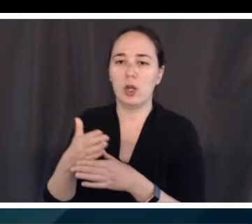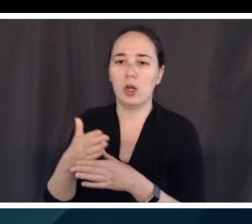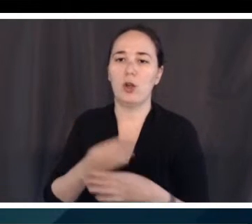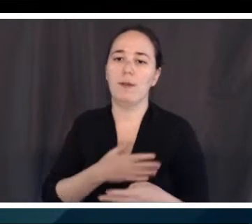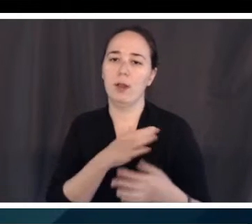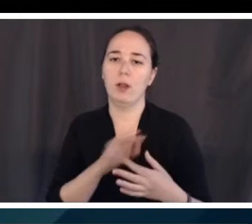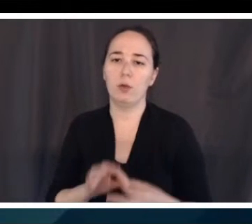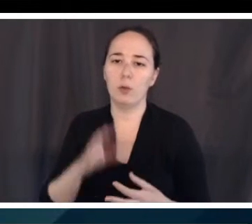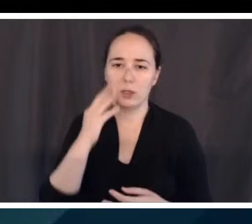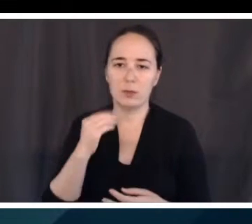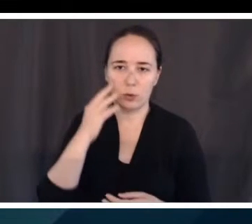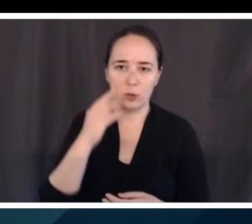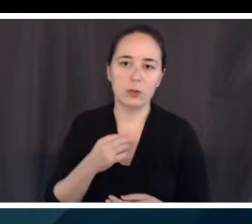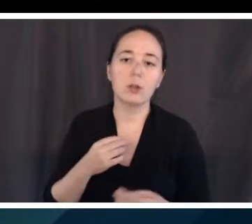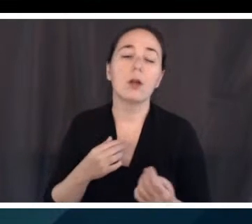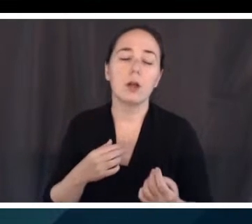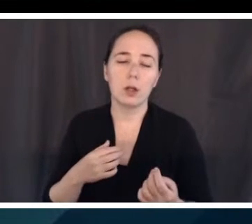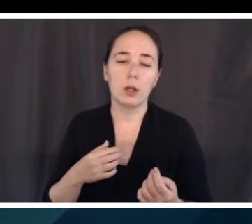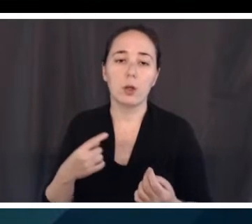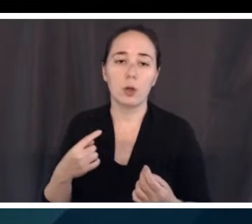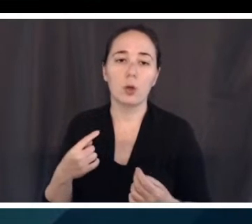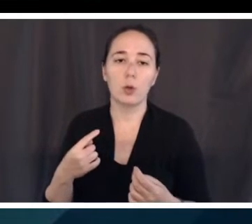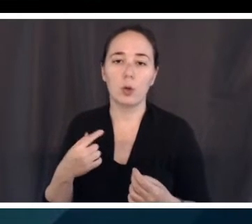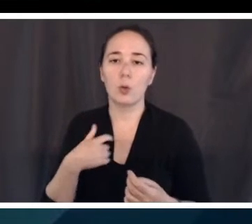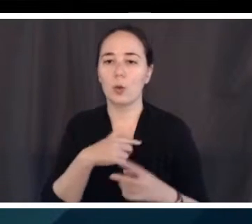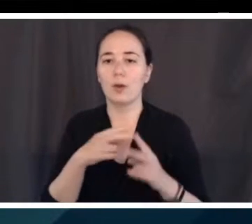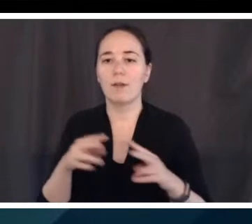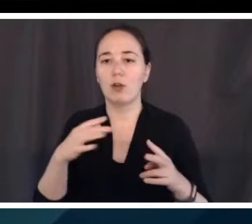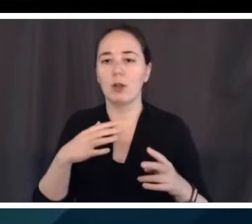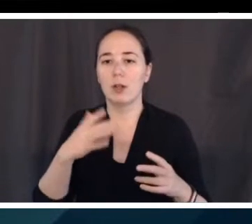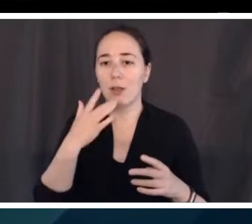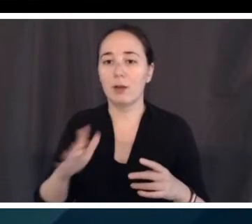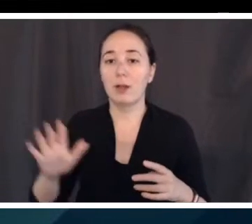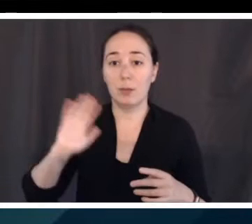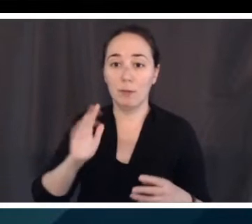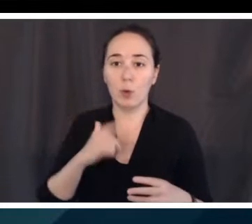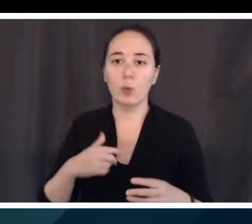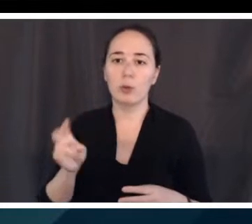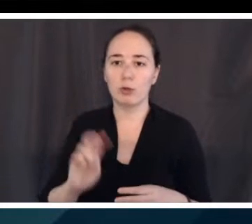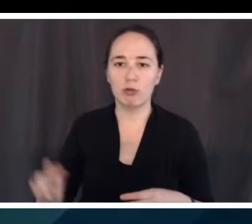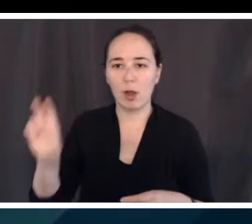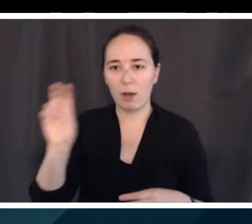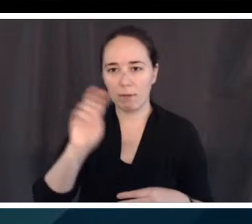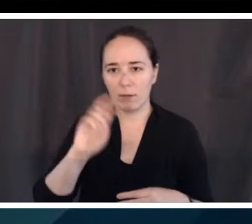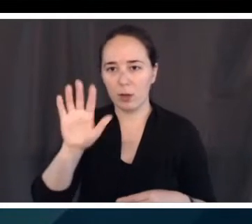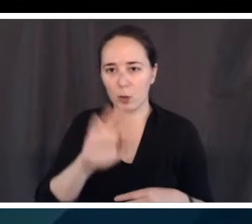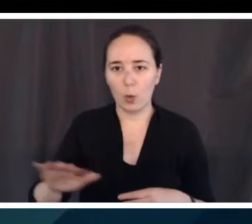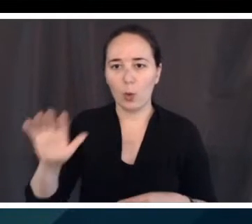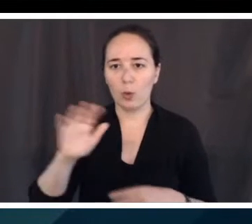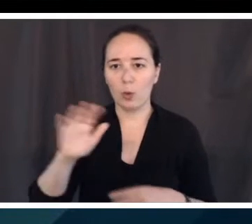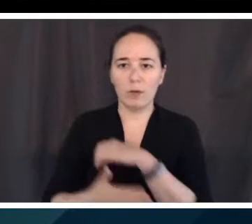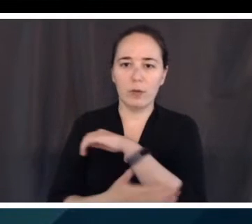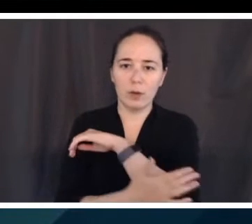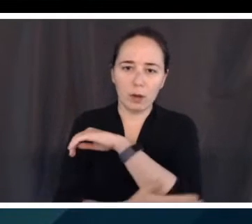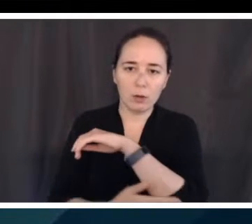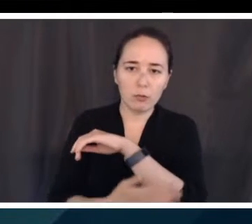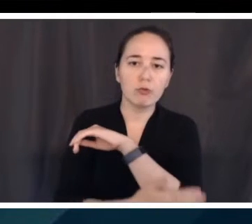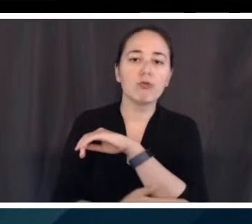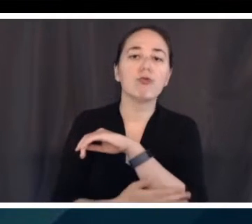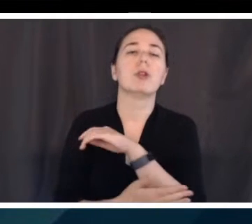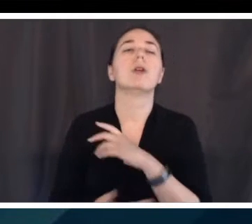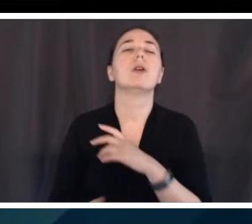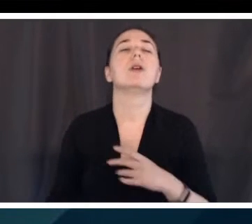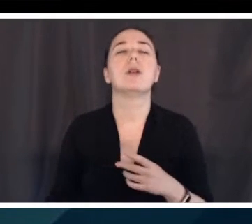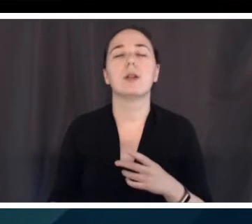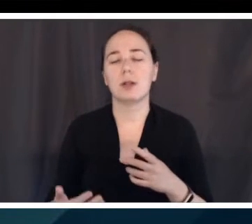do. And we were having the great privilege to take that around the country and do it in, as these in-person, really diverse